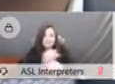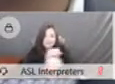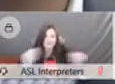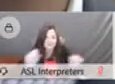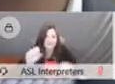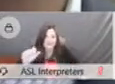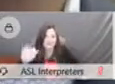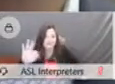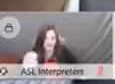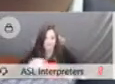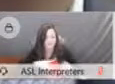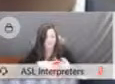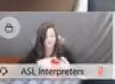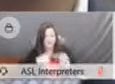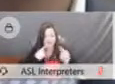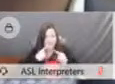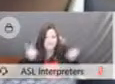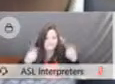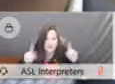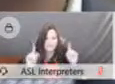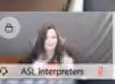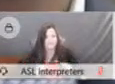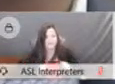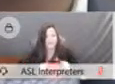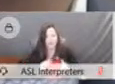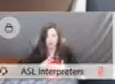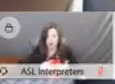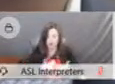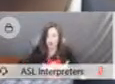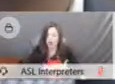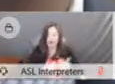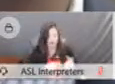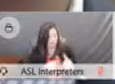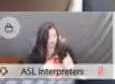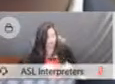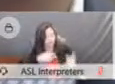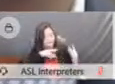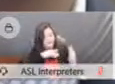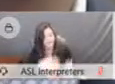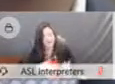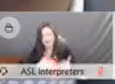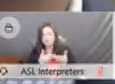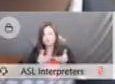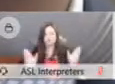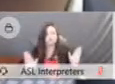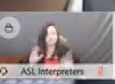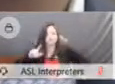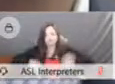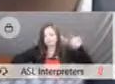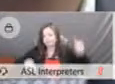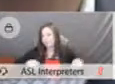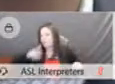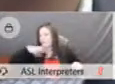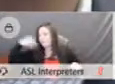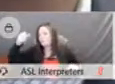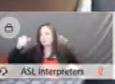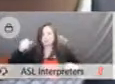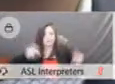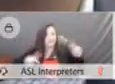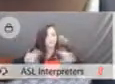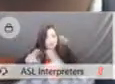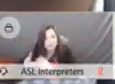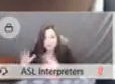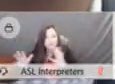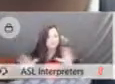are effective, all of them. They've been studied across populations, older individuals. They actually, each